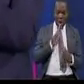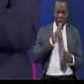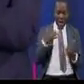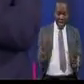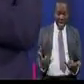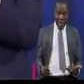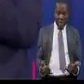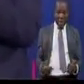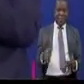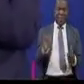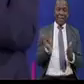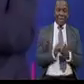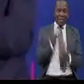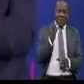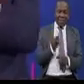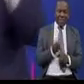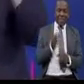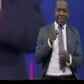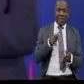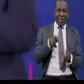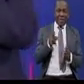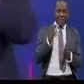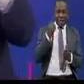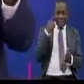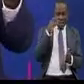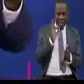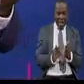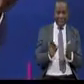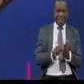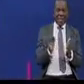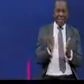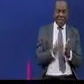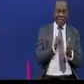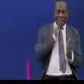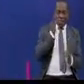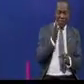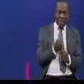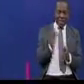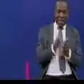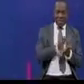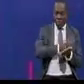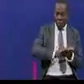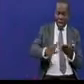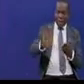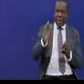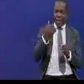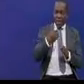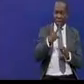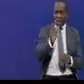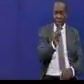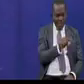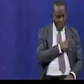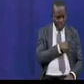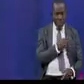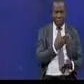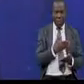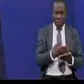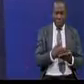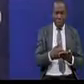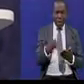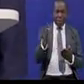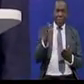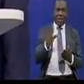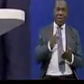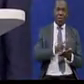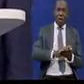past, wipe away the guilt, wipe away the condemnation by faith. What will I must say to talk about